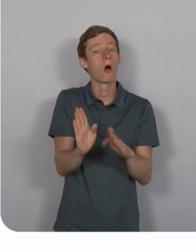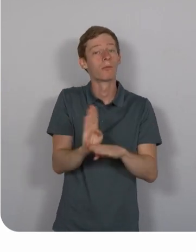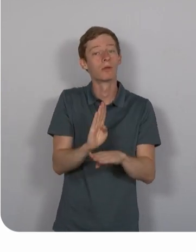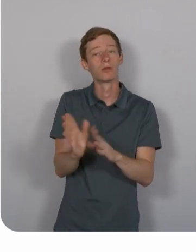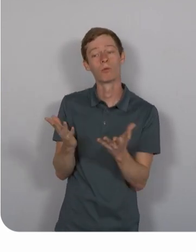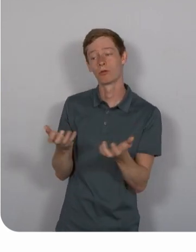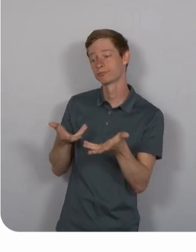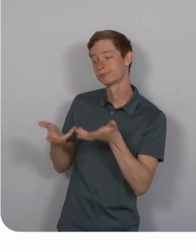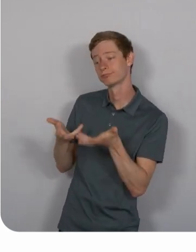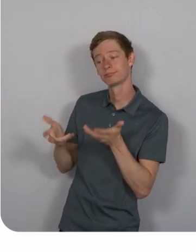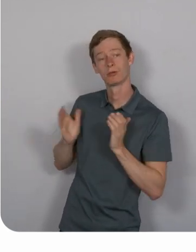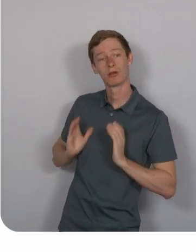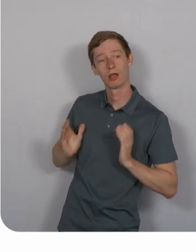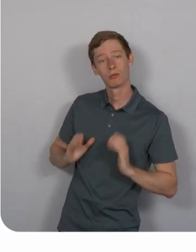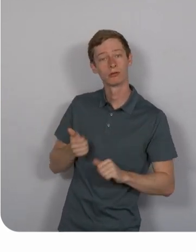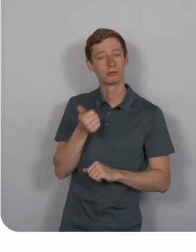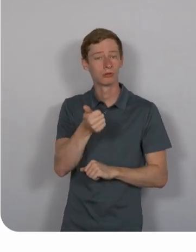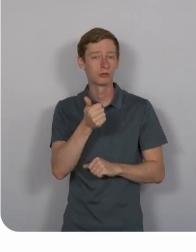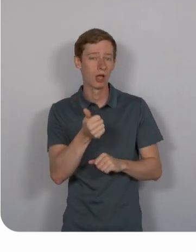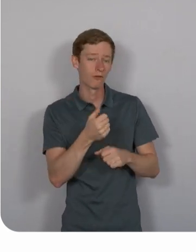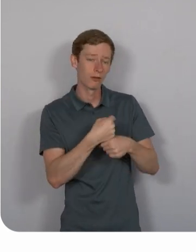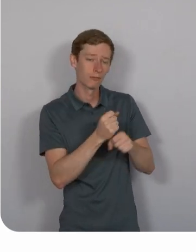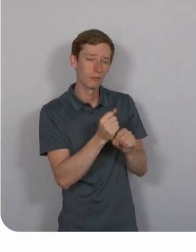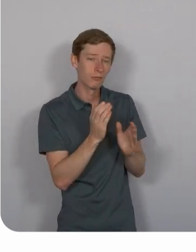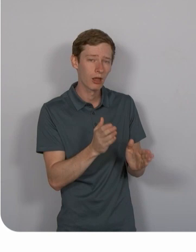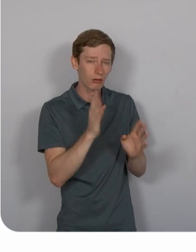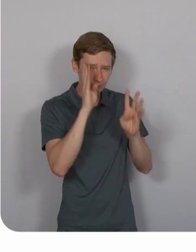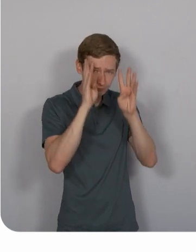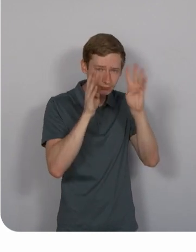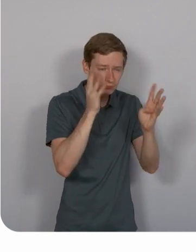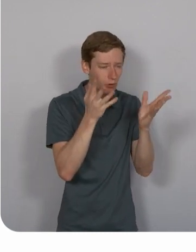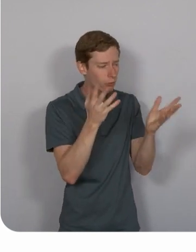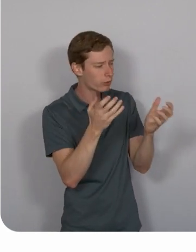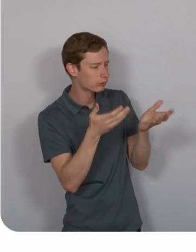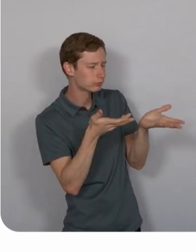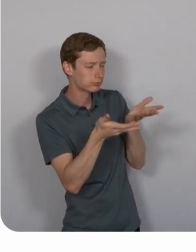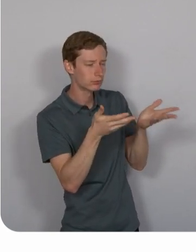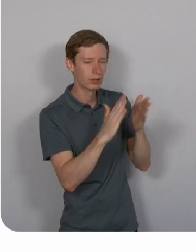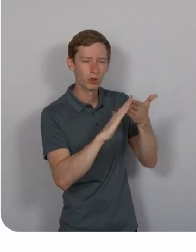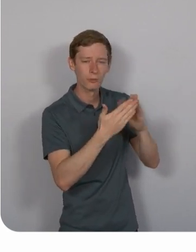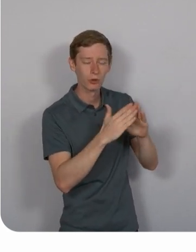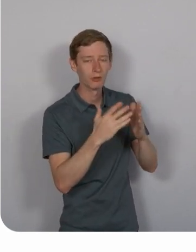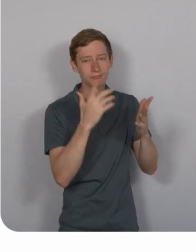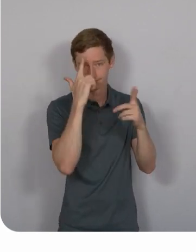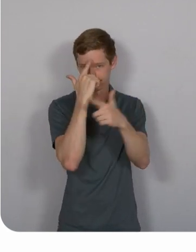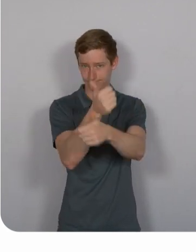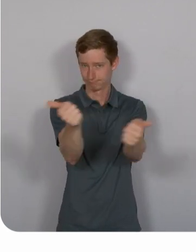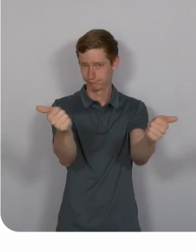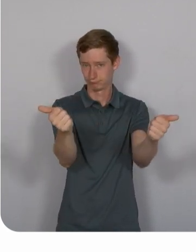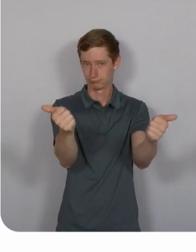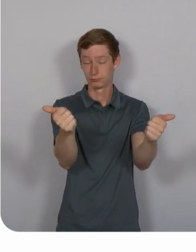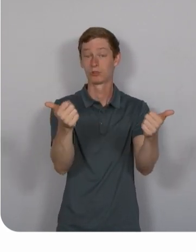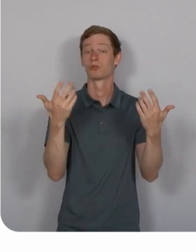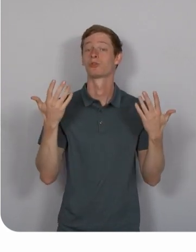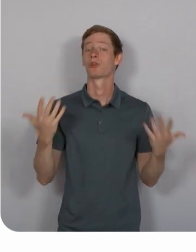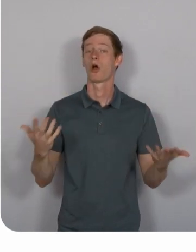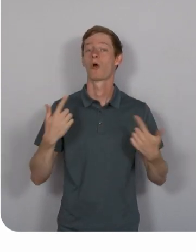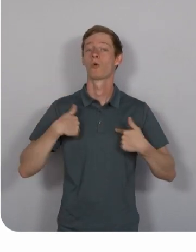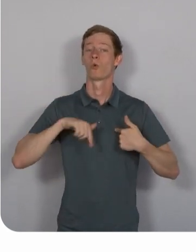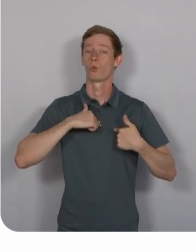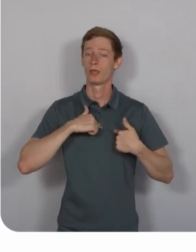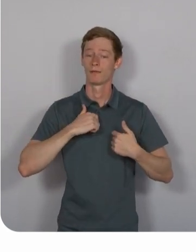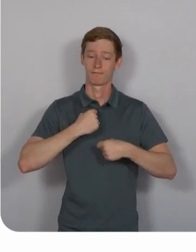customers, or if you're a creator and you want to engage your community, or whatever it is that you do. So we are building a